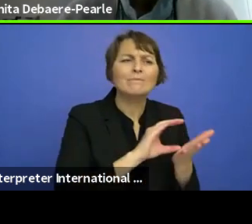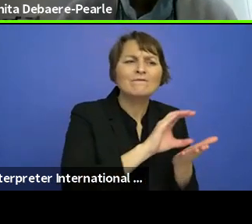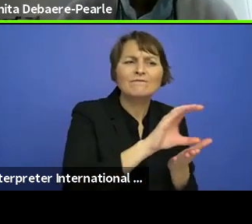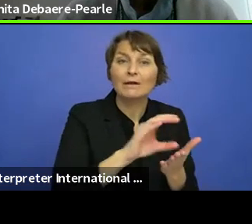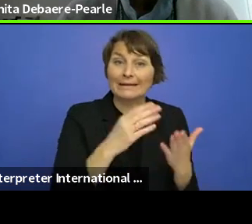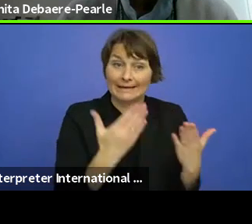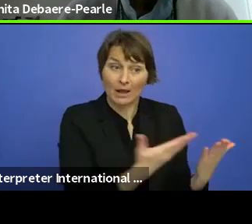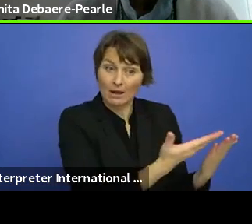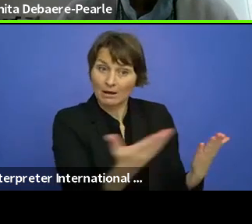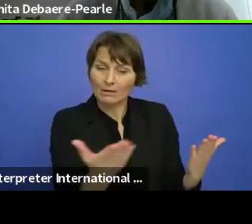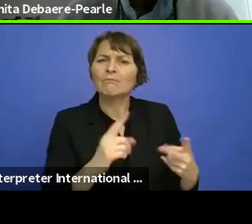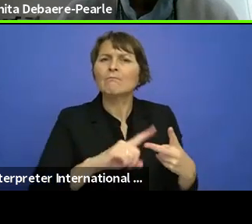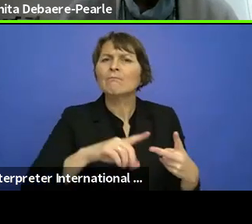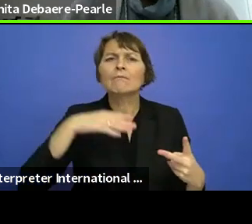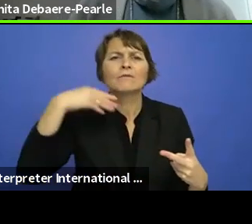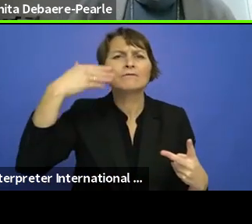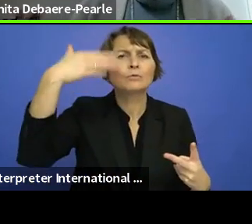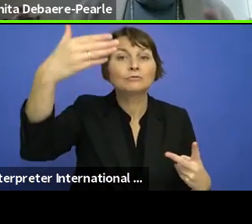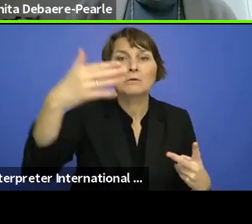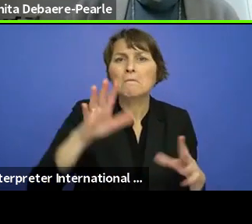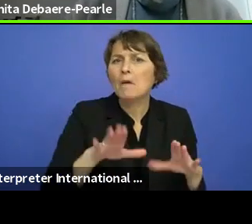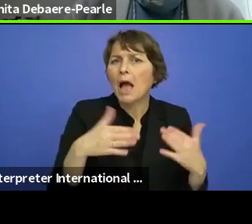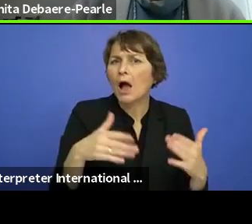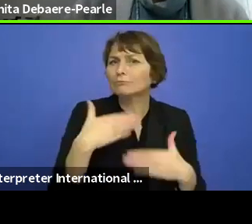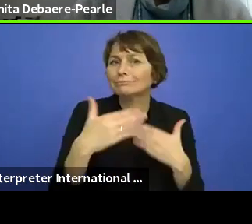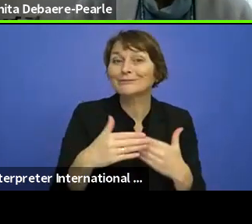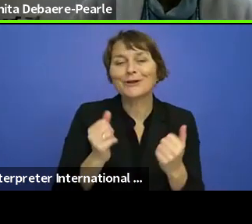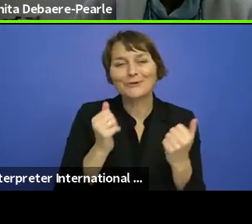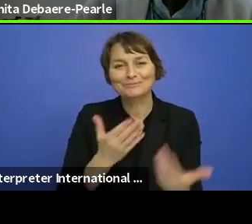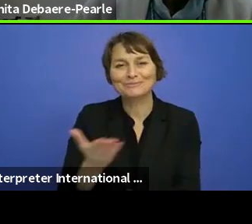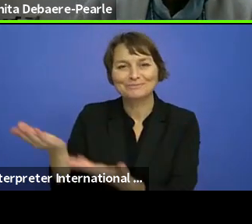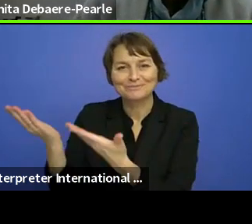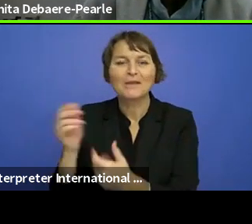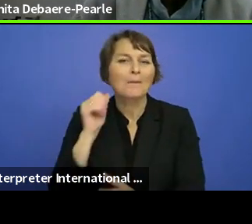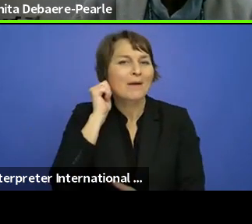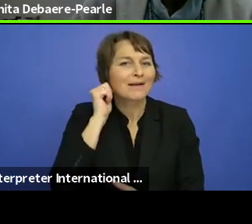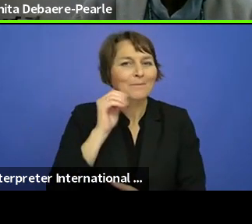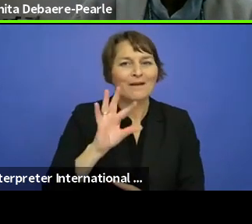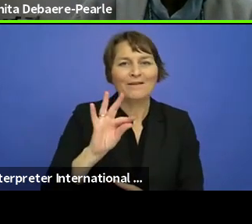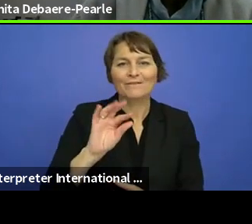programs of the next MFF? The floor is yours, Madame Farreng.